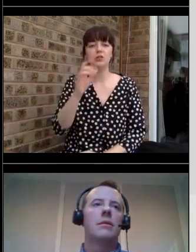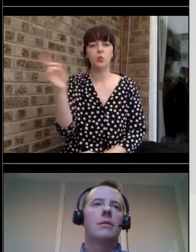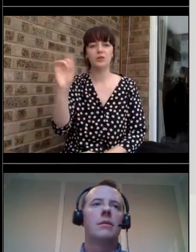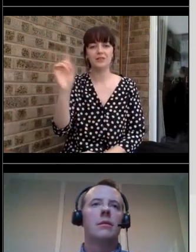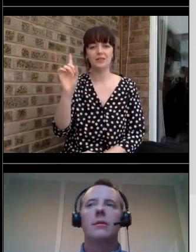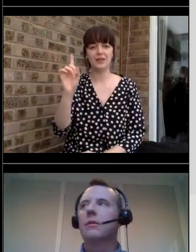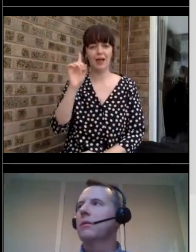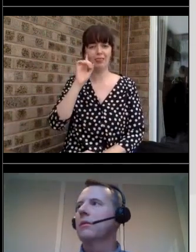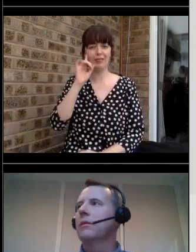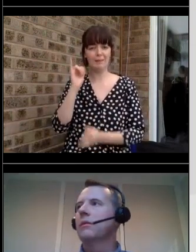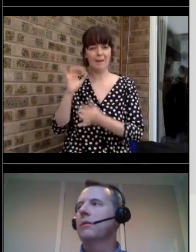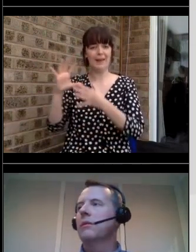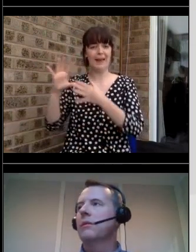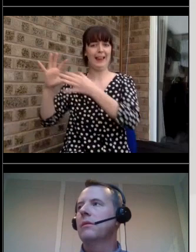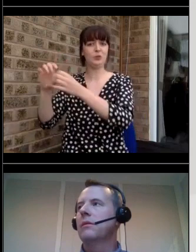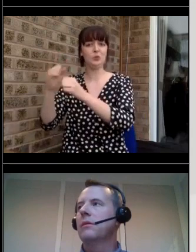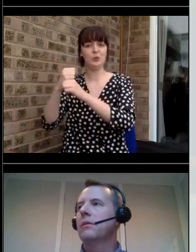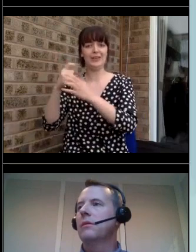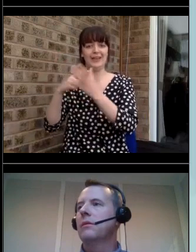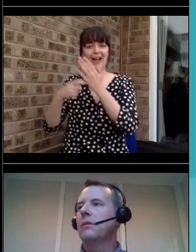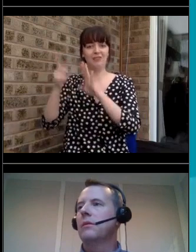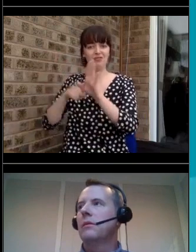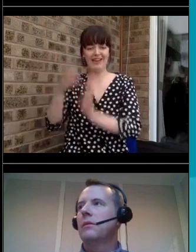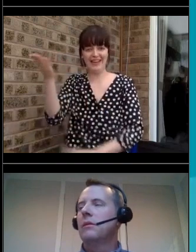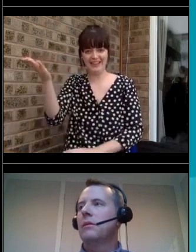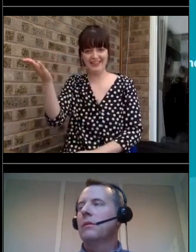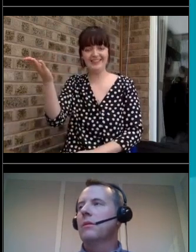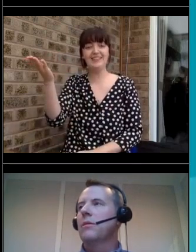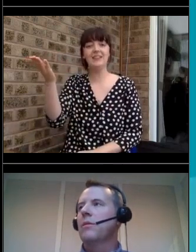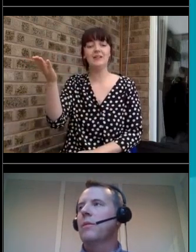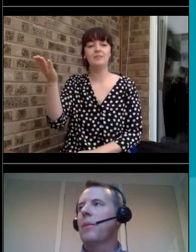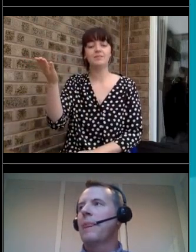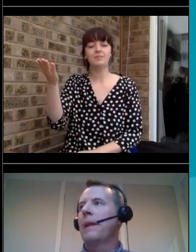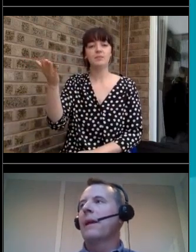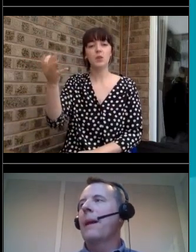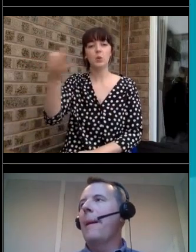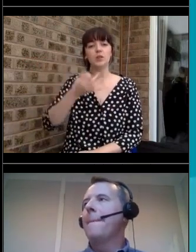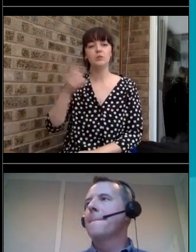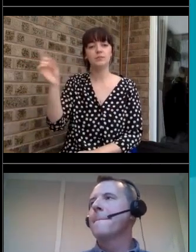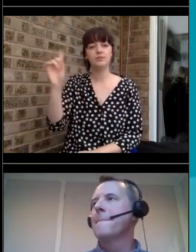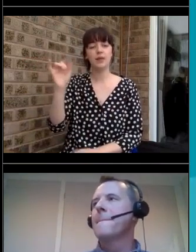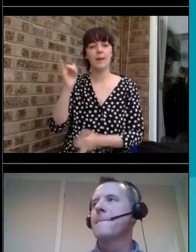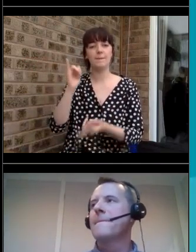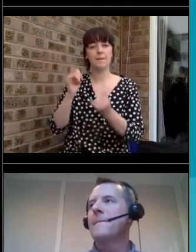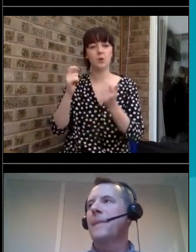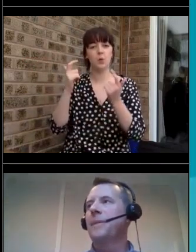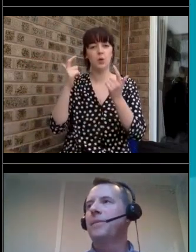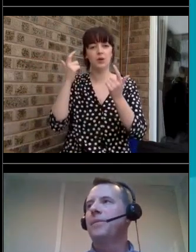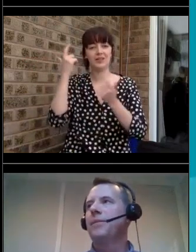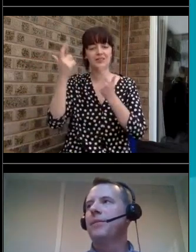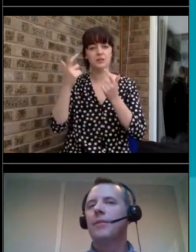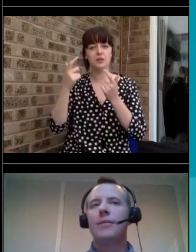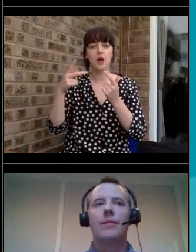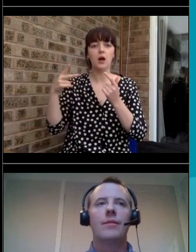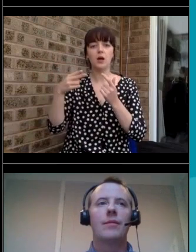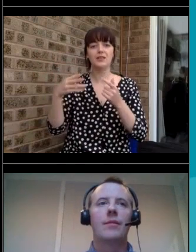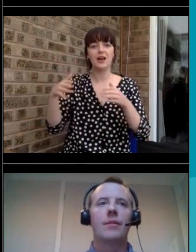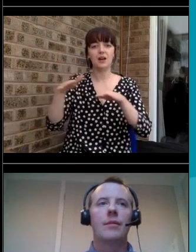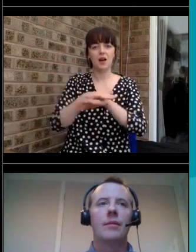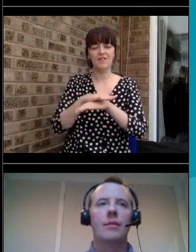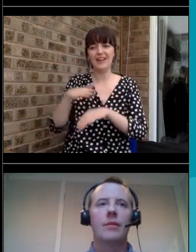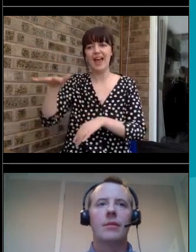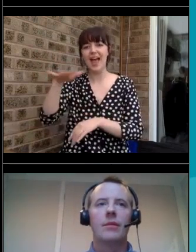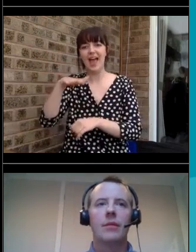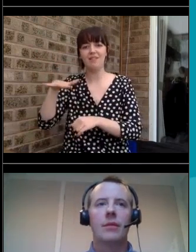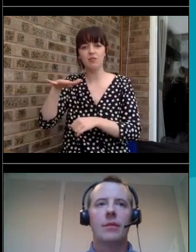Gary, this is one for you. The question is, have you considered cut and cover in the area near Chadwell